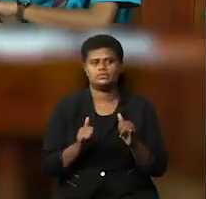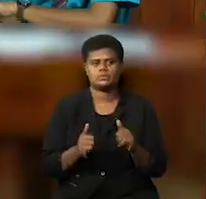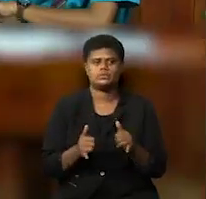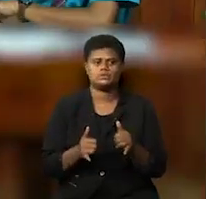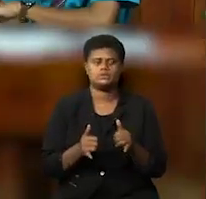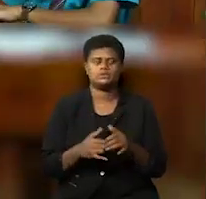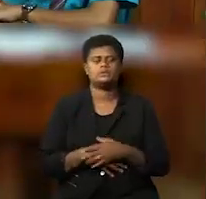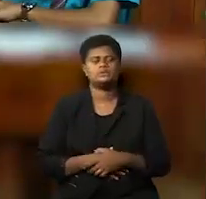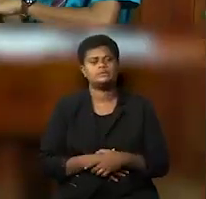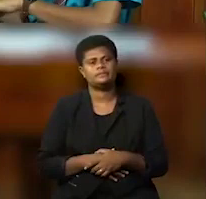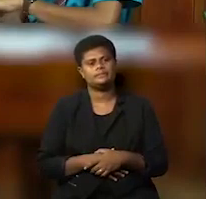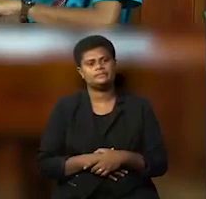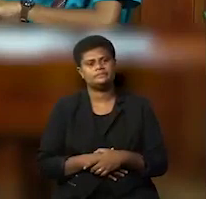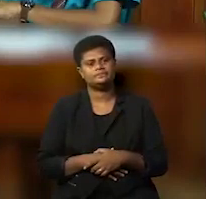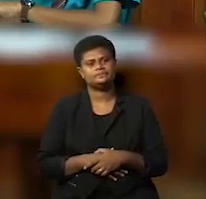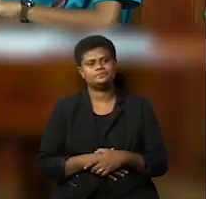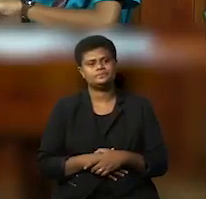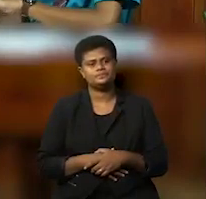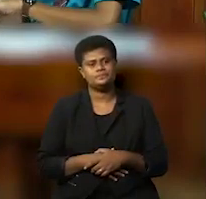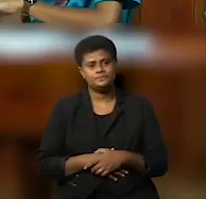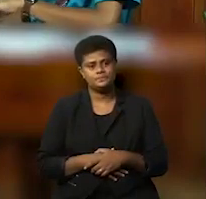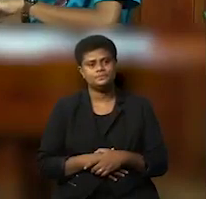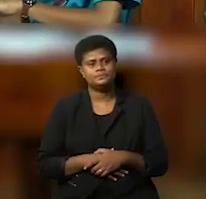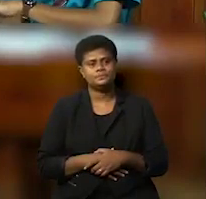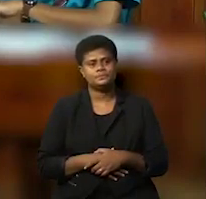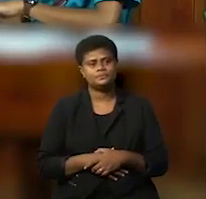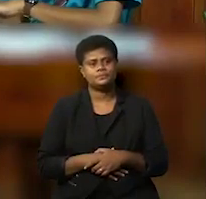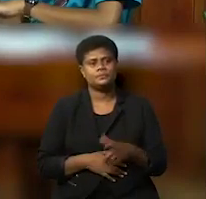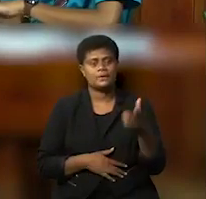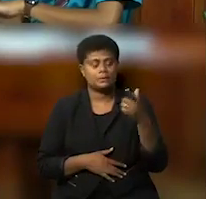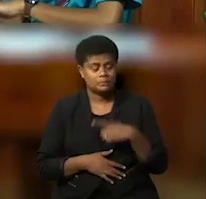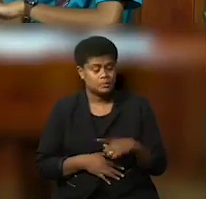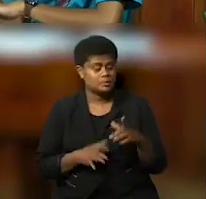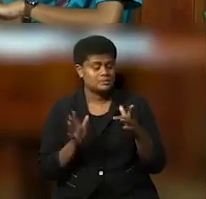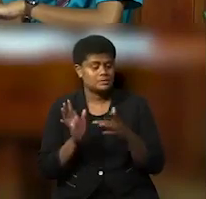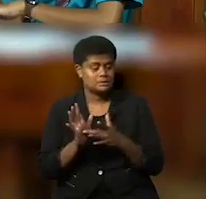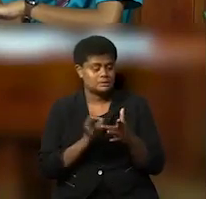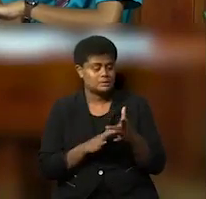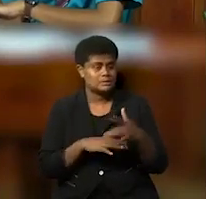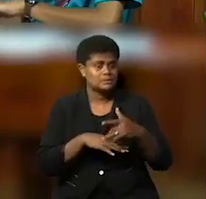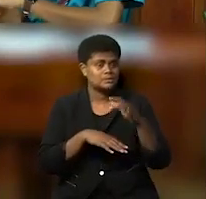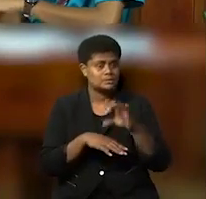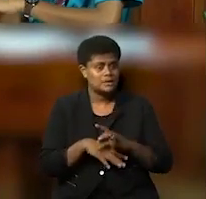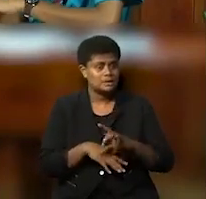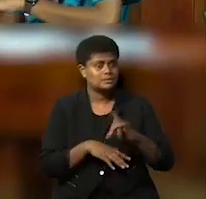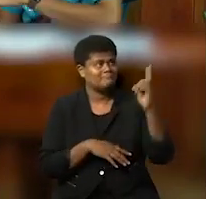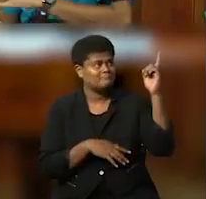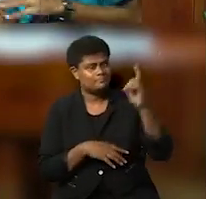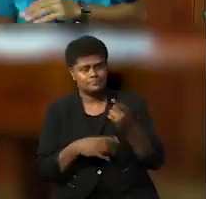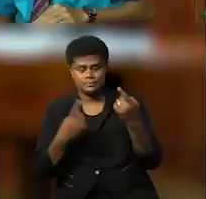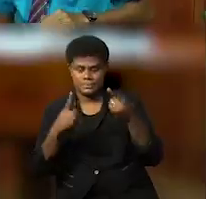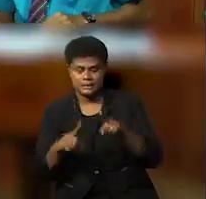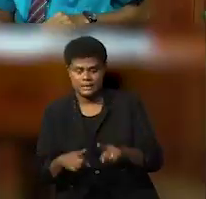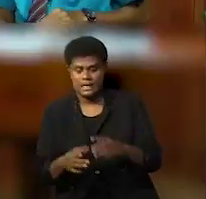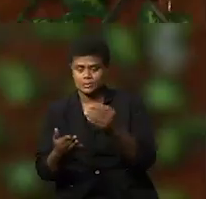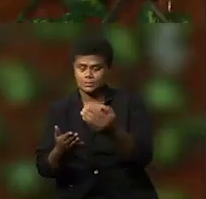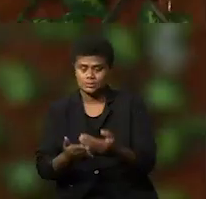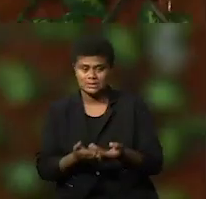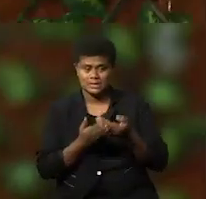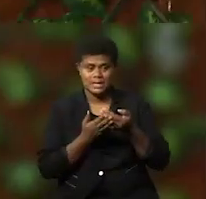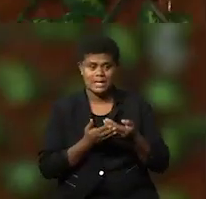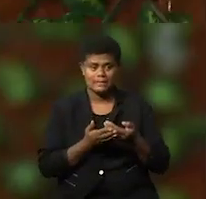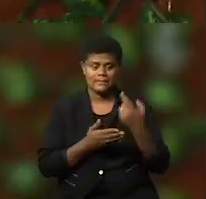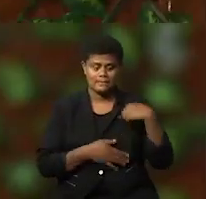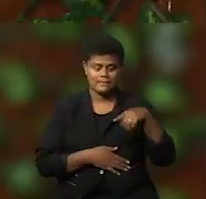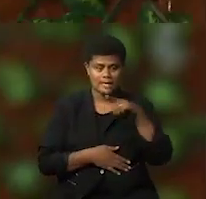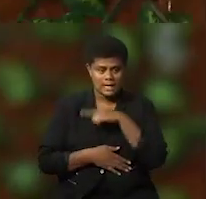Yeah, because the very one that came to rescue us is sitting there on the judgment seat. Amen. True. Thank